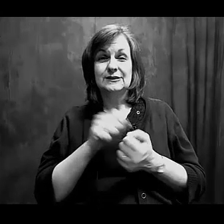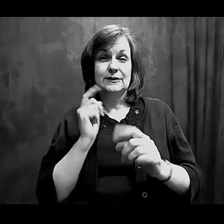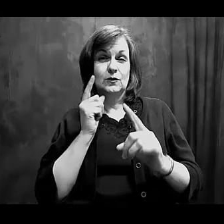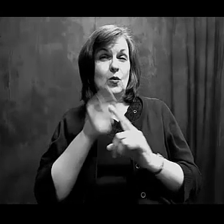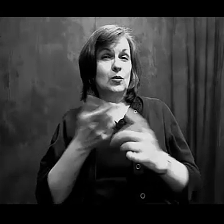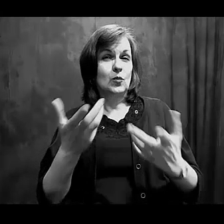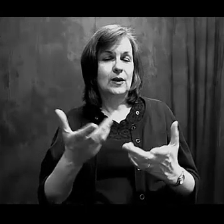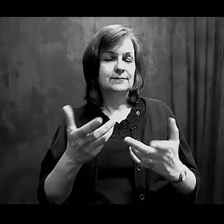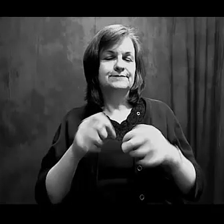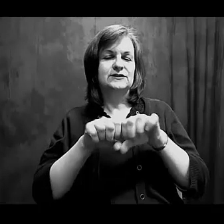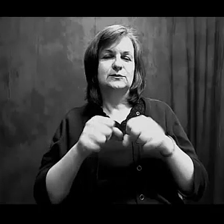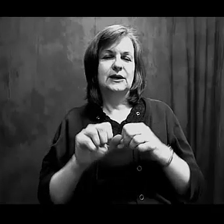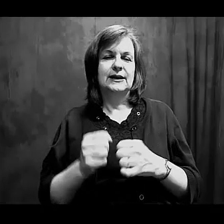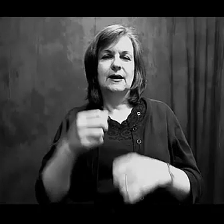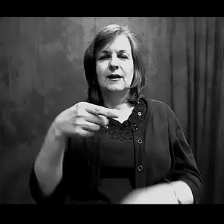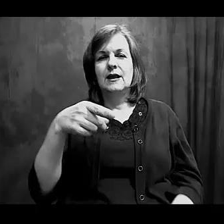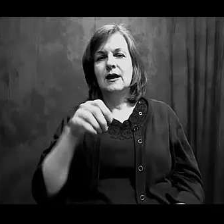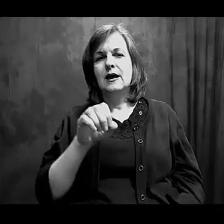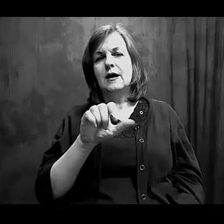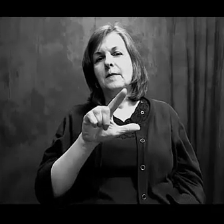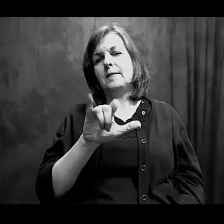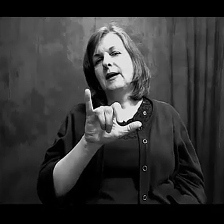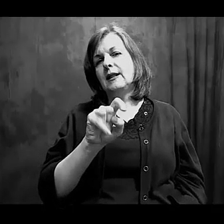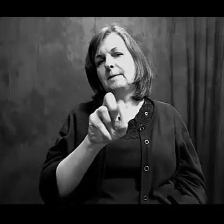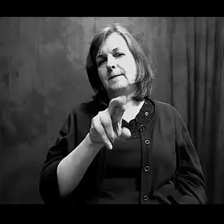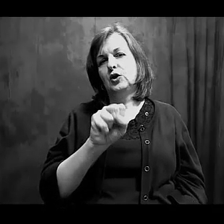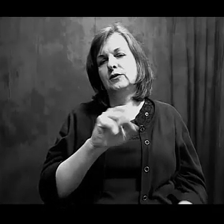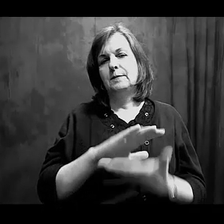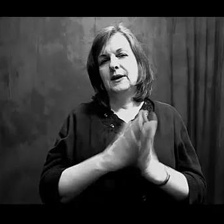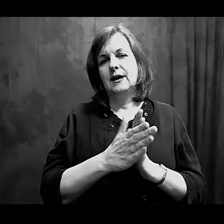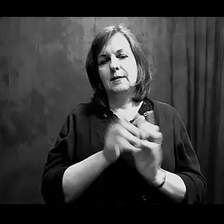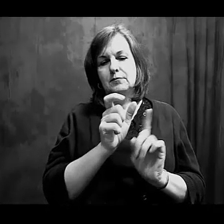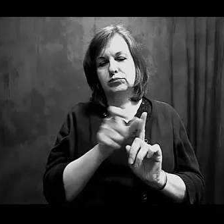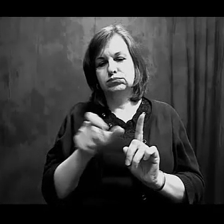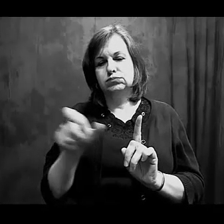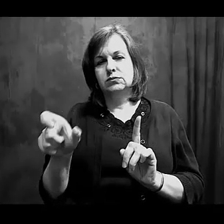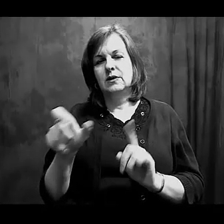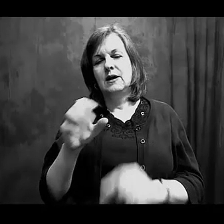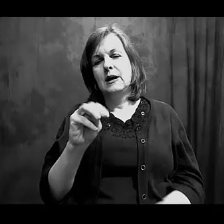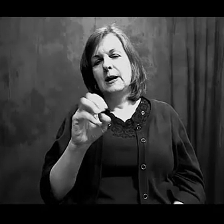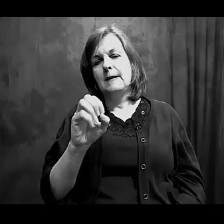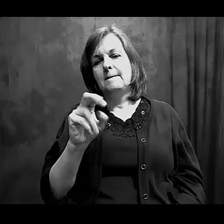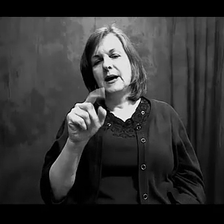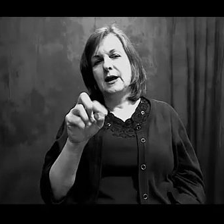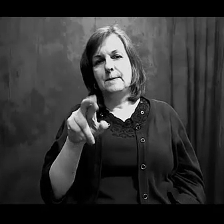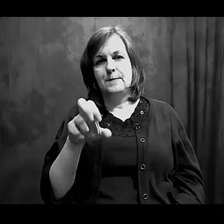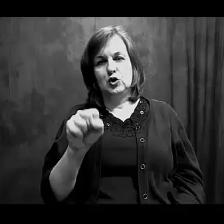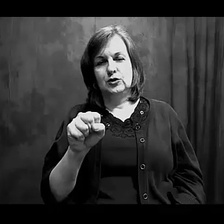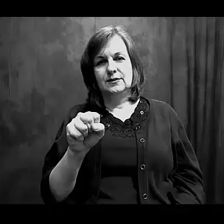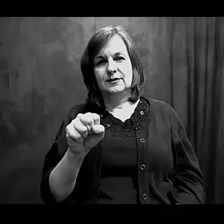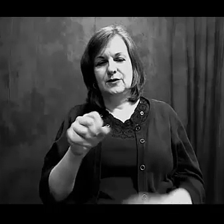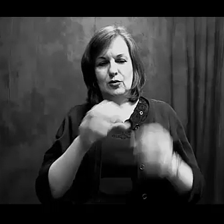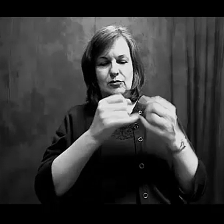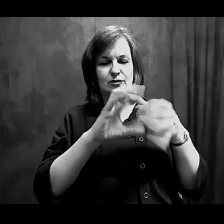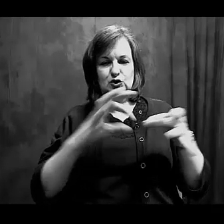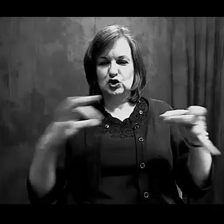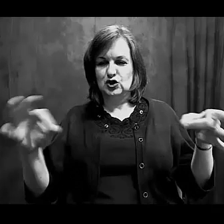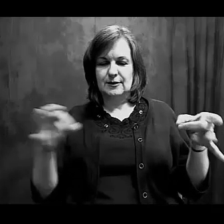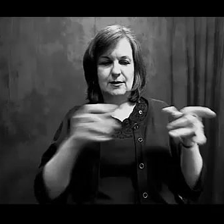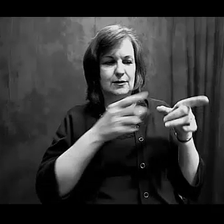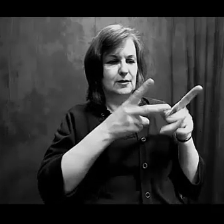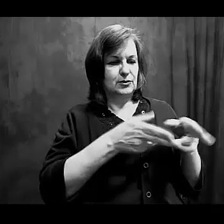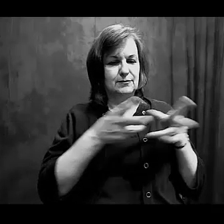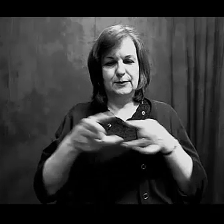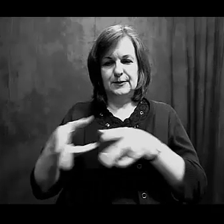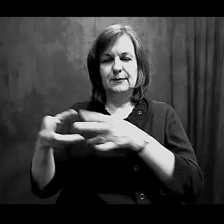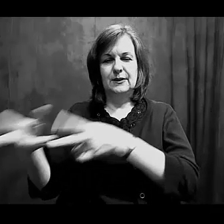down polymers that are in our food into monomers that we can actually, so the idea of